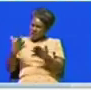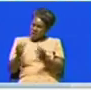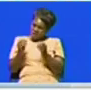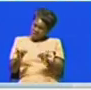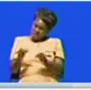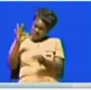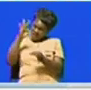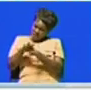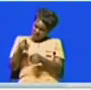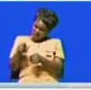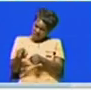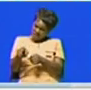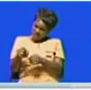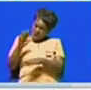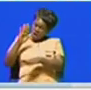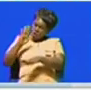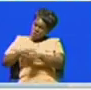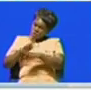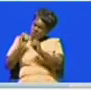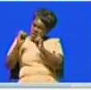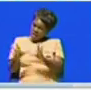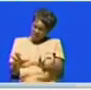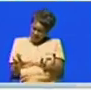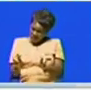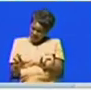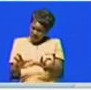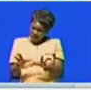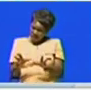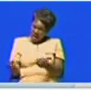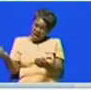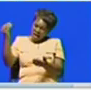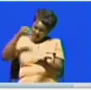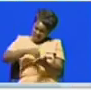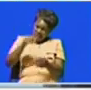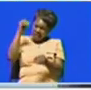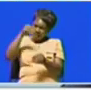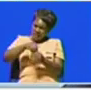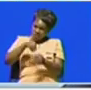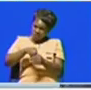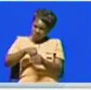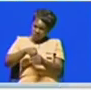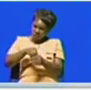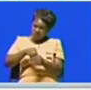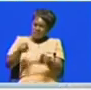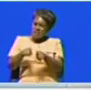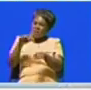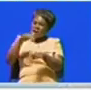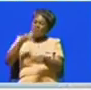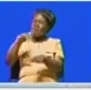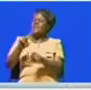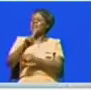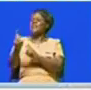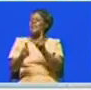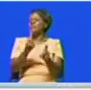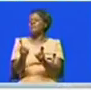go for these elections and it's not properly conducted, the rerun or runoff will affect those same